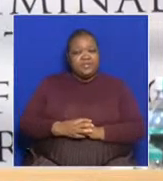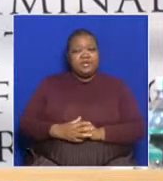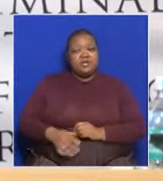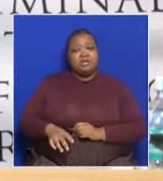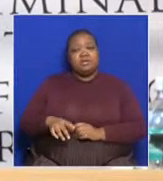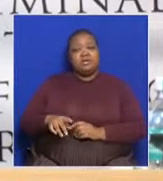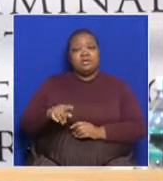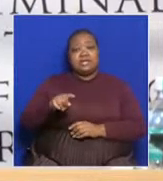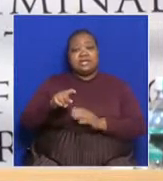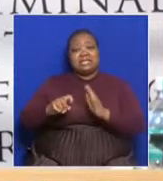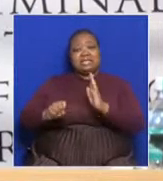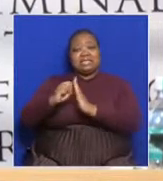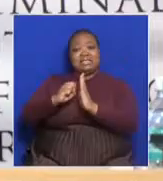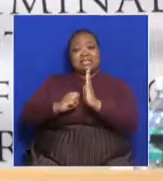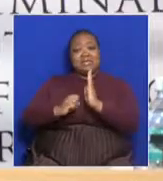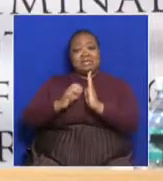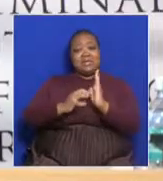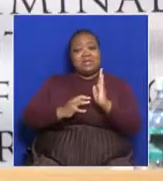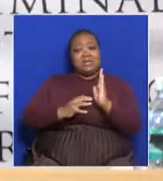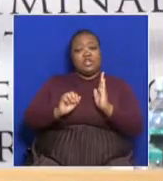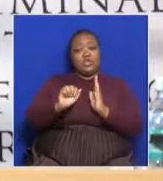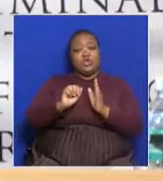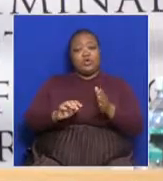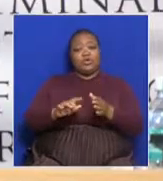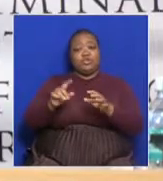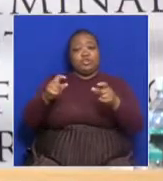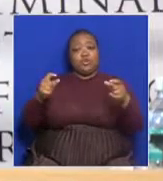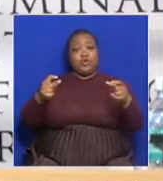the statement that you have filed with the Commission